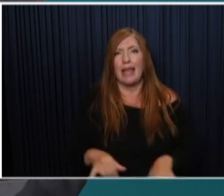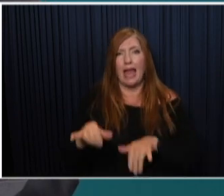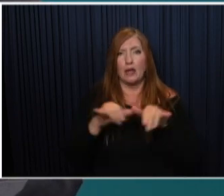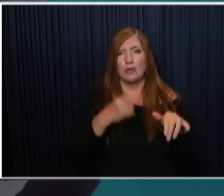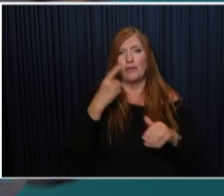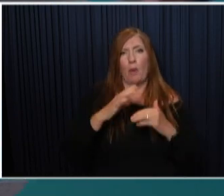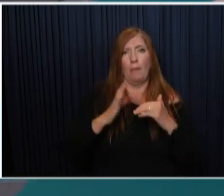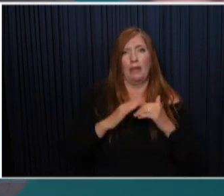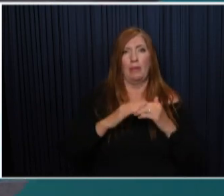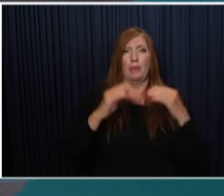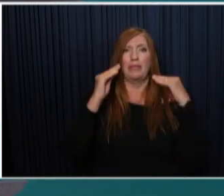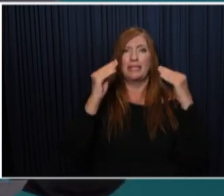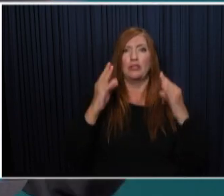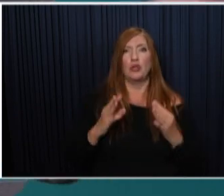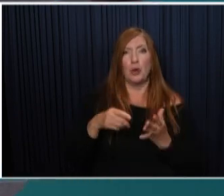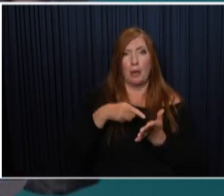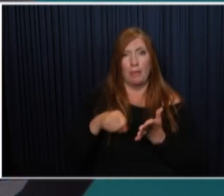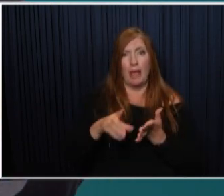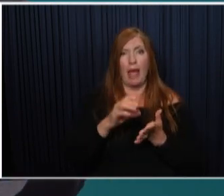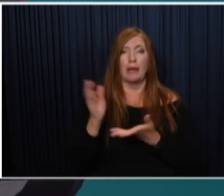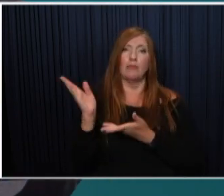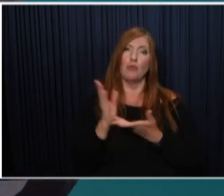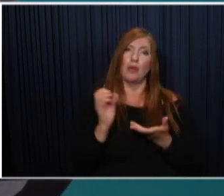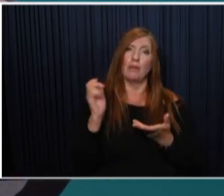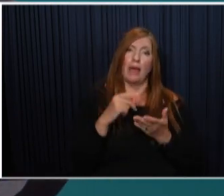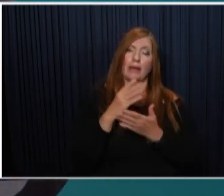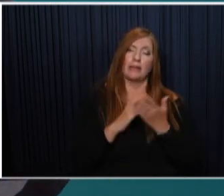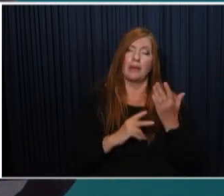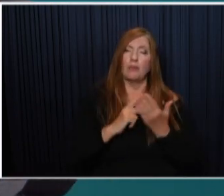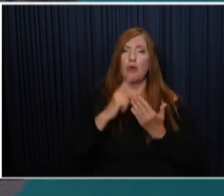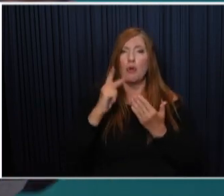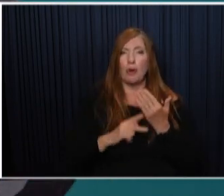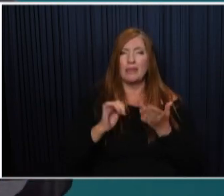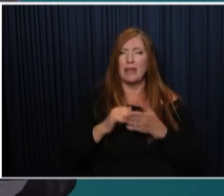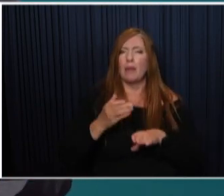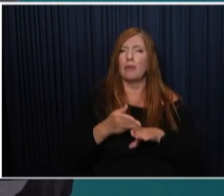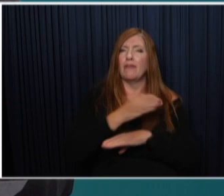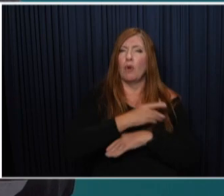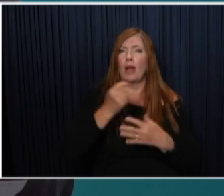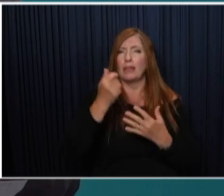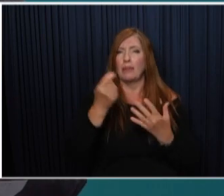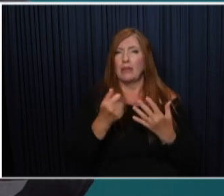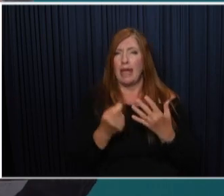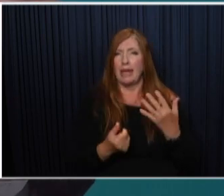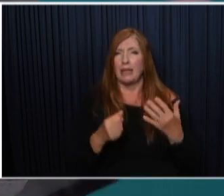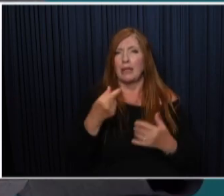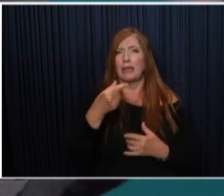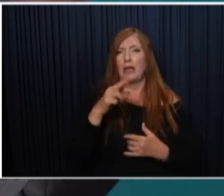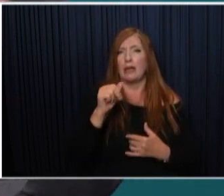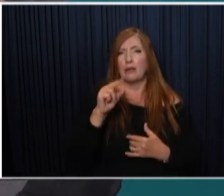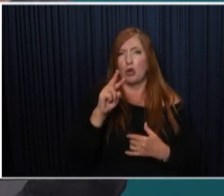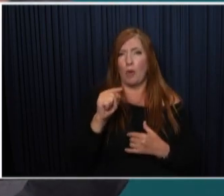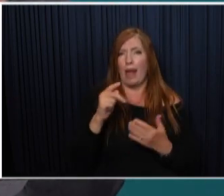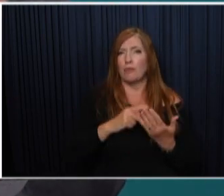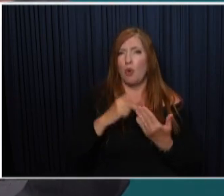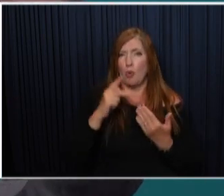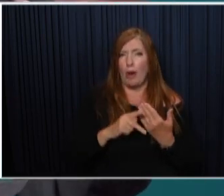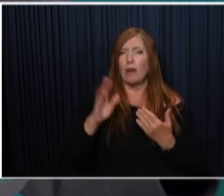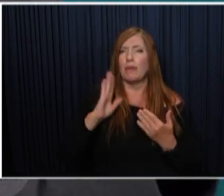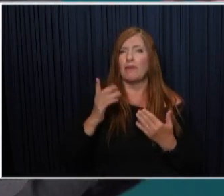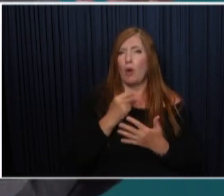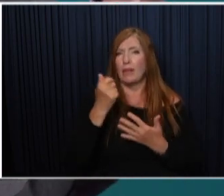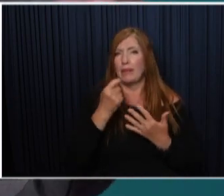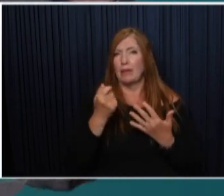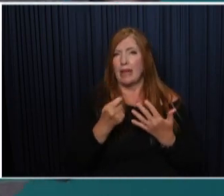teacher pay. Also, bring back some of those programs that got eliminated, a lot of the grant programs that got eliminated that